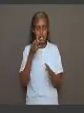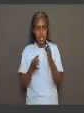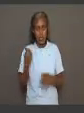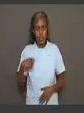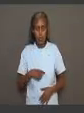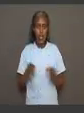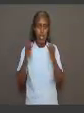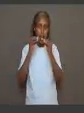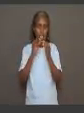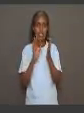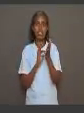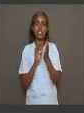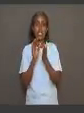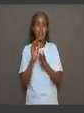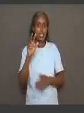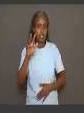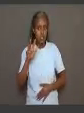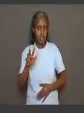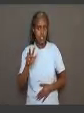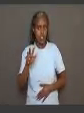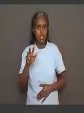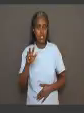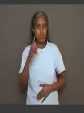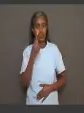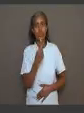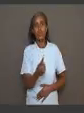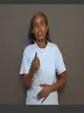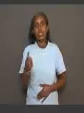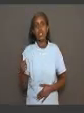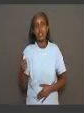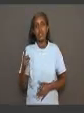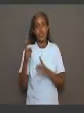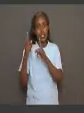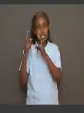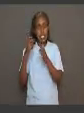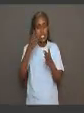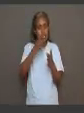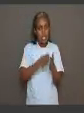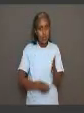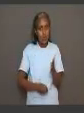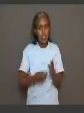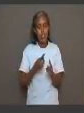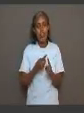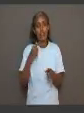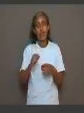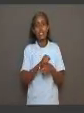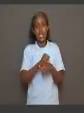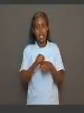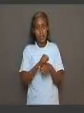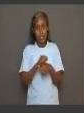to add the number 3 to each of the test scores from the